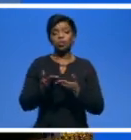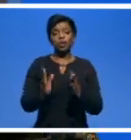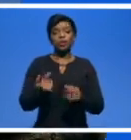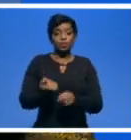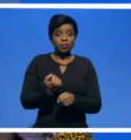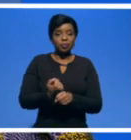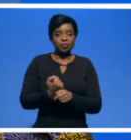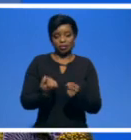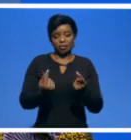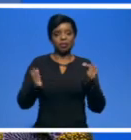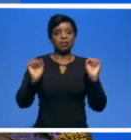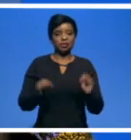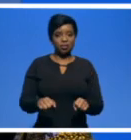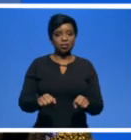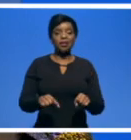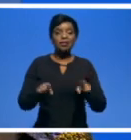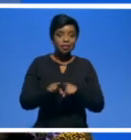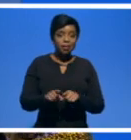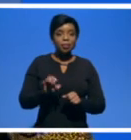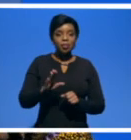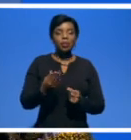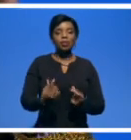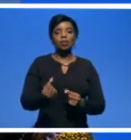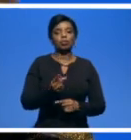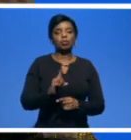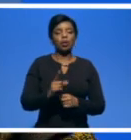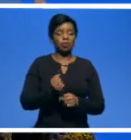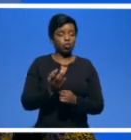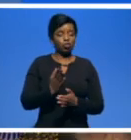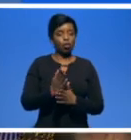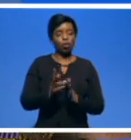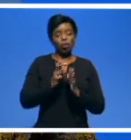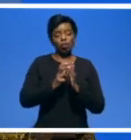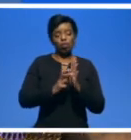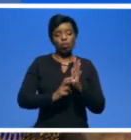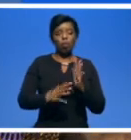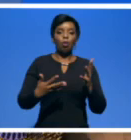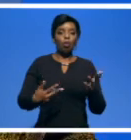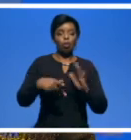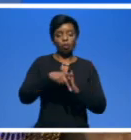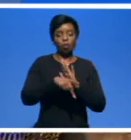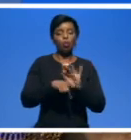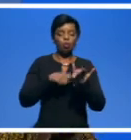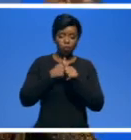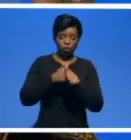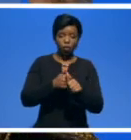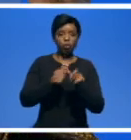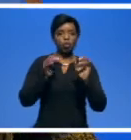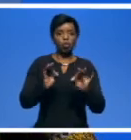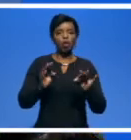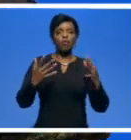mosebetsi, le gore ke seo ba se etsang go etsa bonnete ba gore go latela procurement policies tsa bona bomme le bona